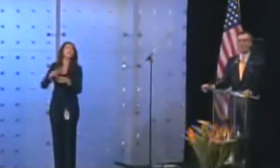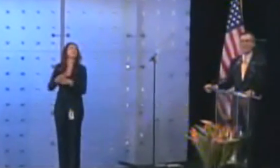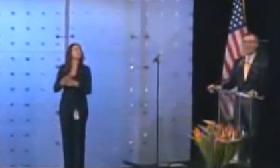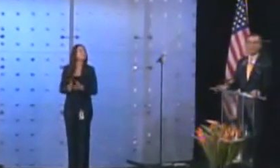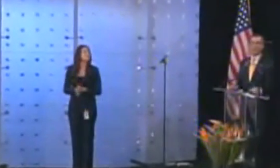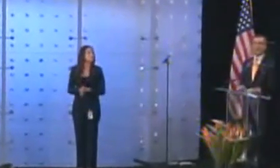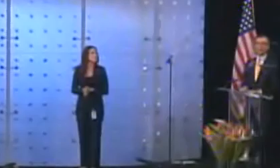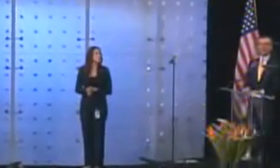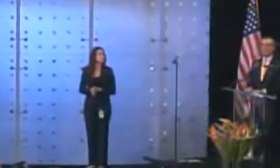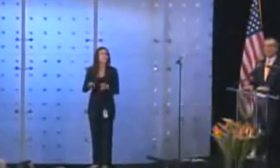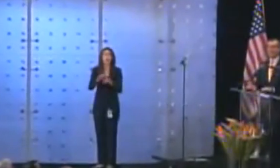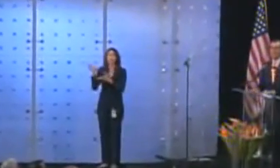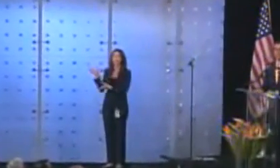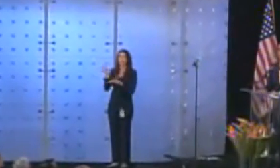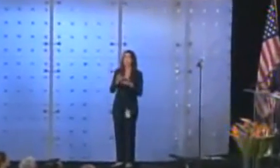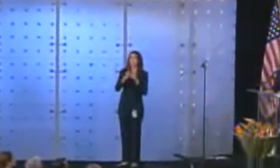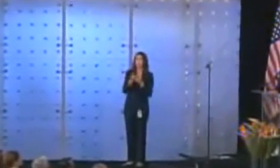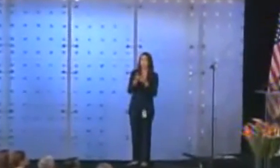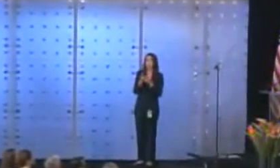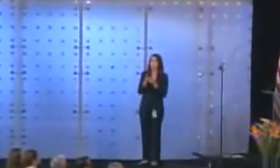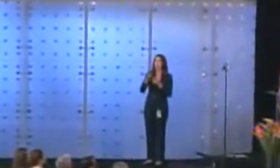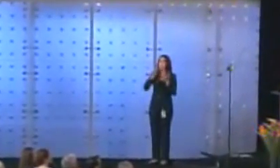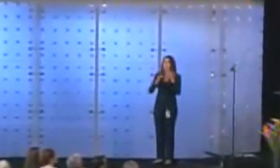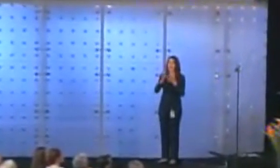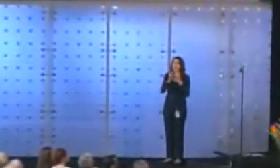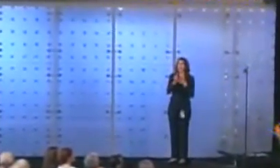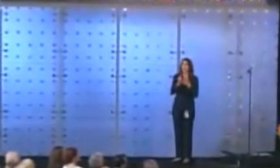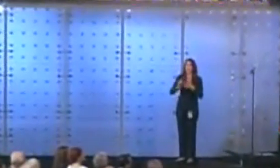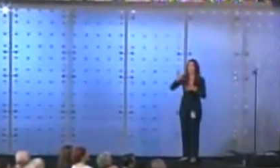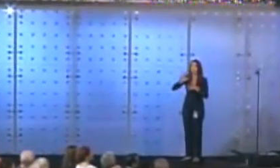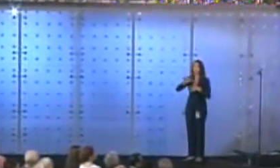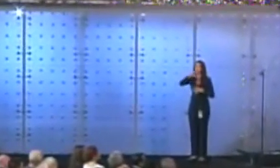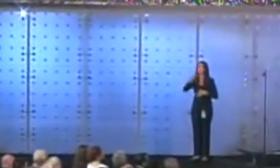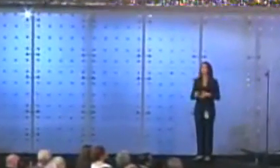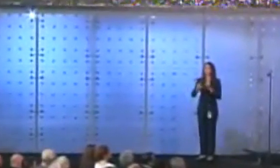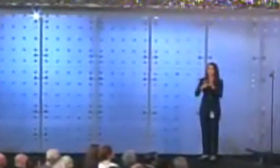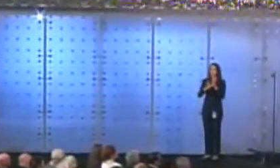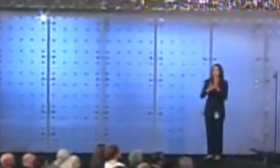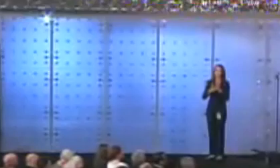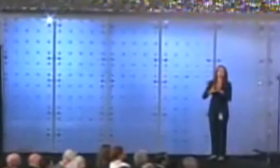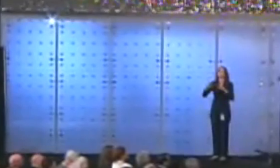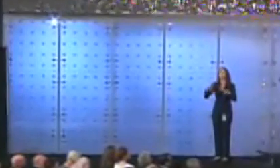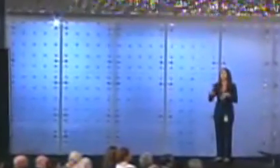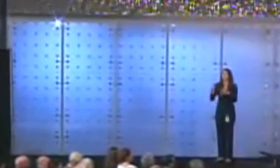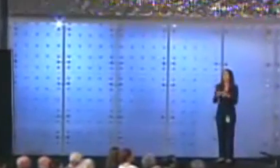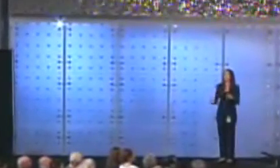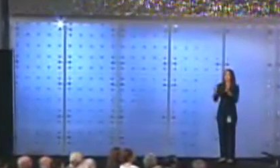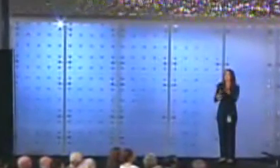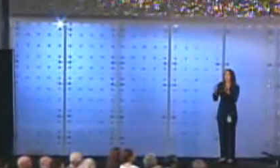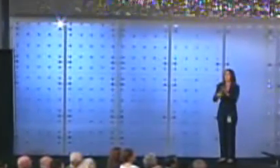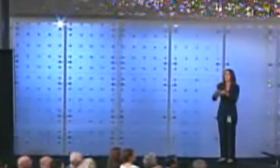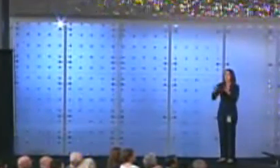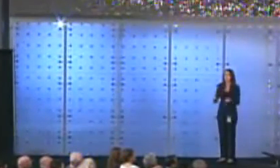But I also inherited a department that was lacking in leadership, that had decades-old technology, that was laden with redundant systems that